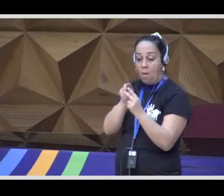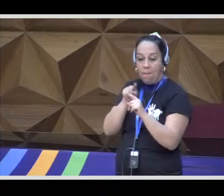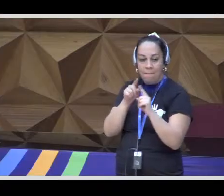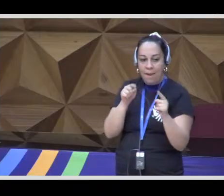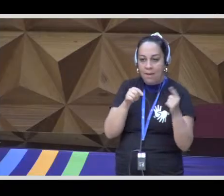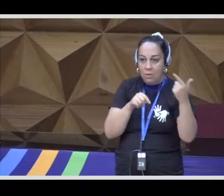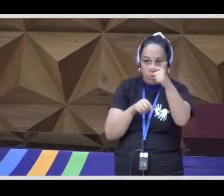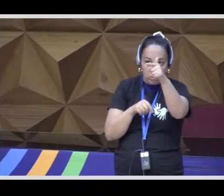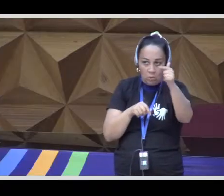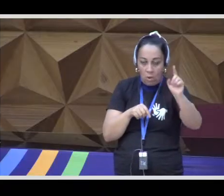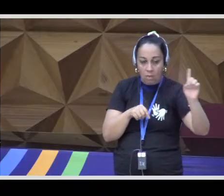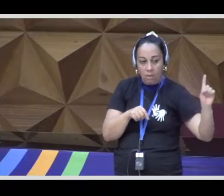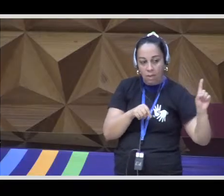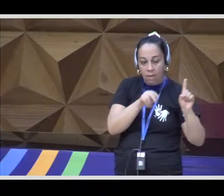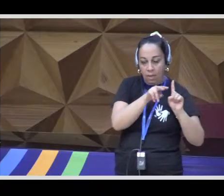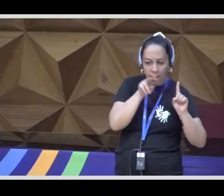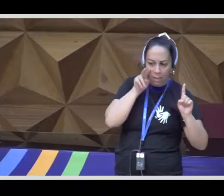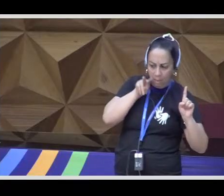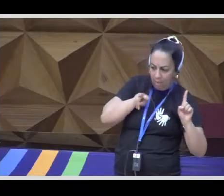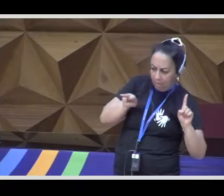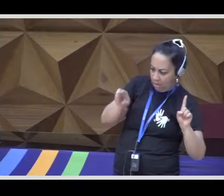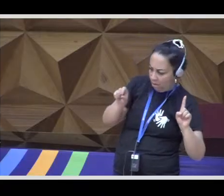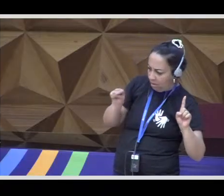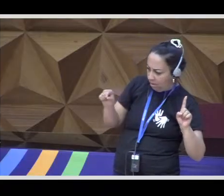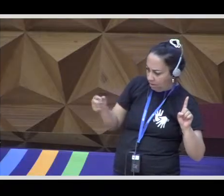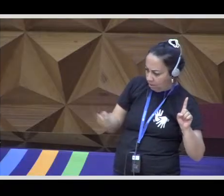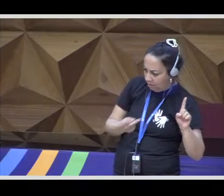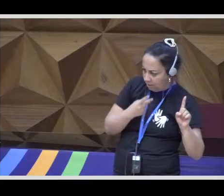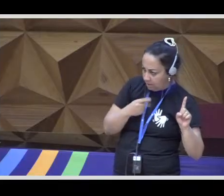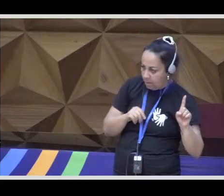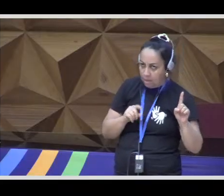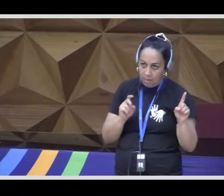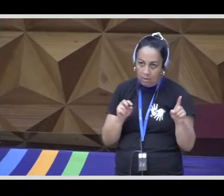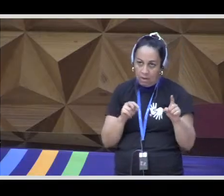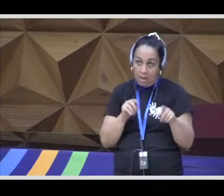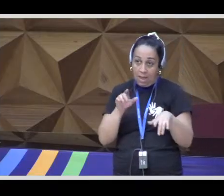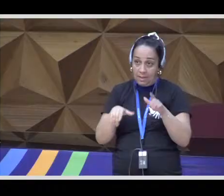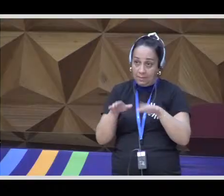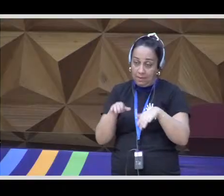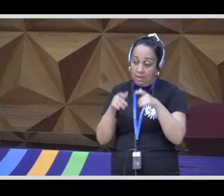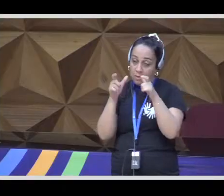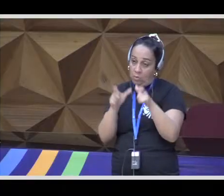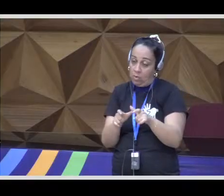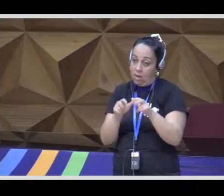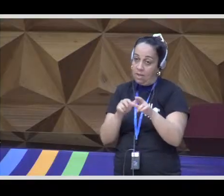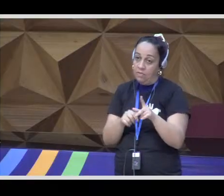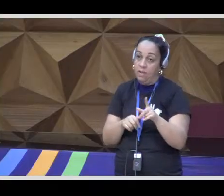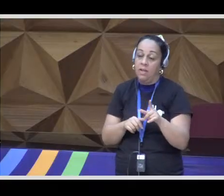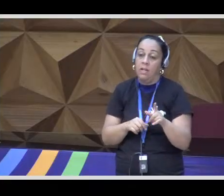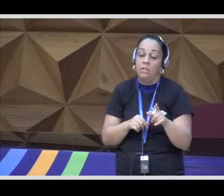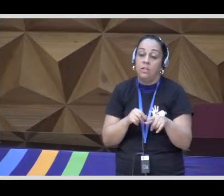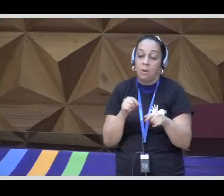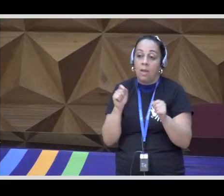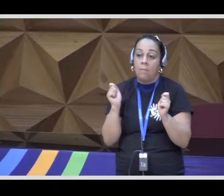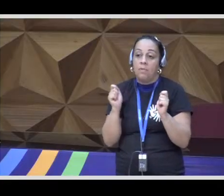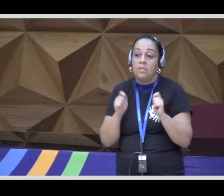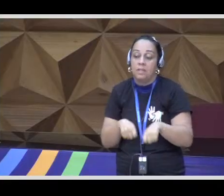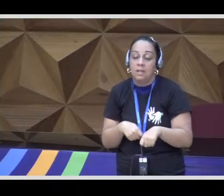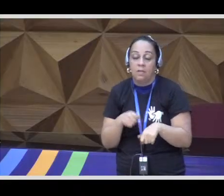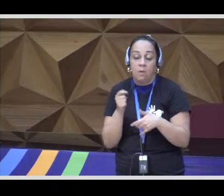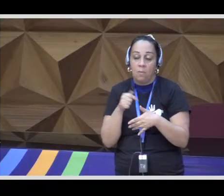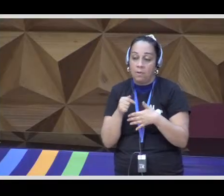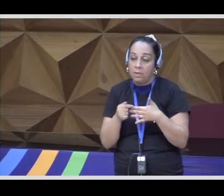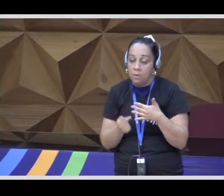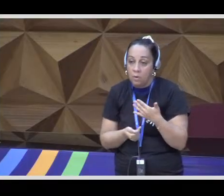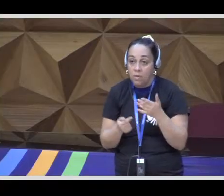doing because you're in that different environment. So I think there's many things you can do. And if you're just watching a movie, then, yeah, you don't